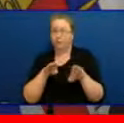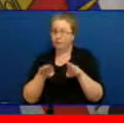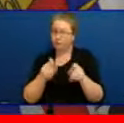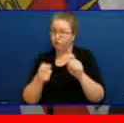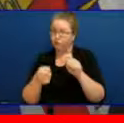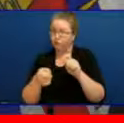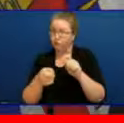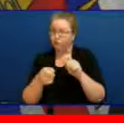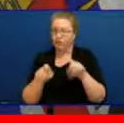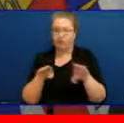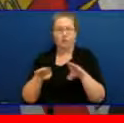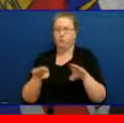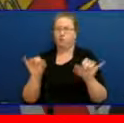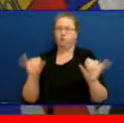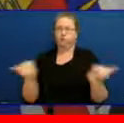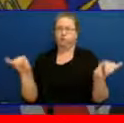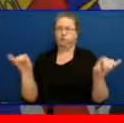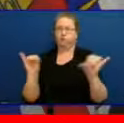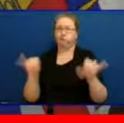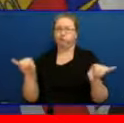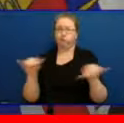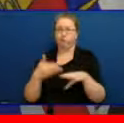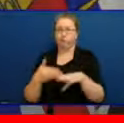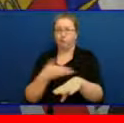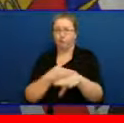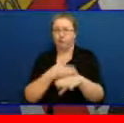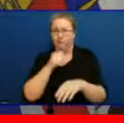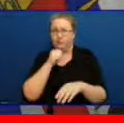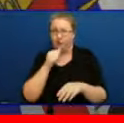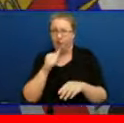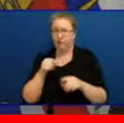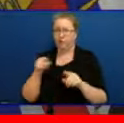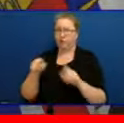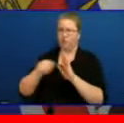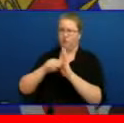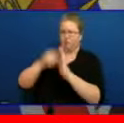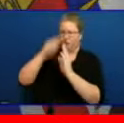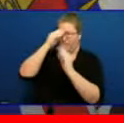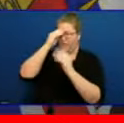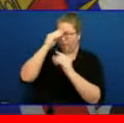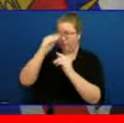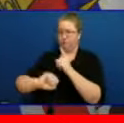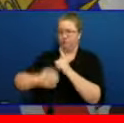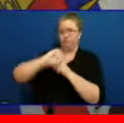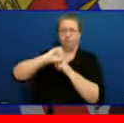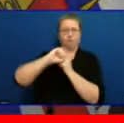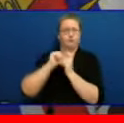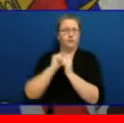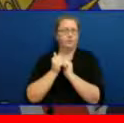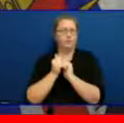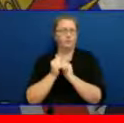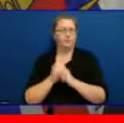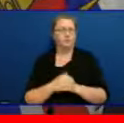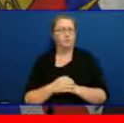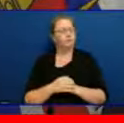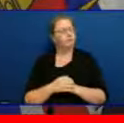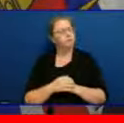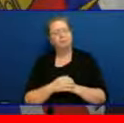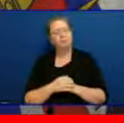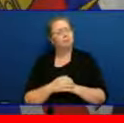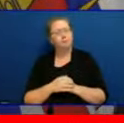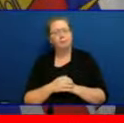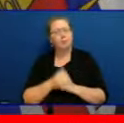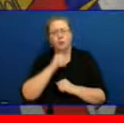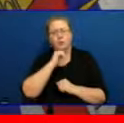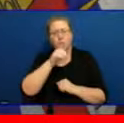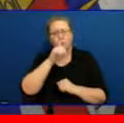that behavior needed to change, and the behavior has not improved as far as we've seen. Yeah, I wouldn't say